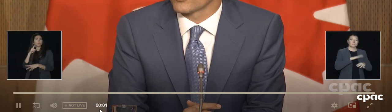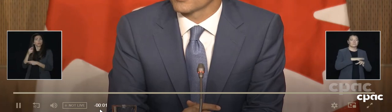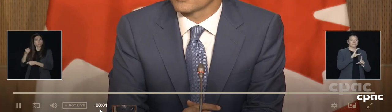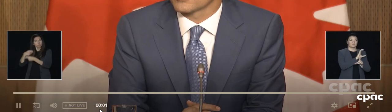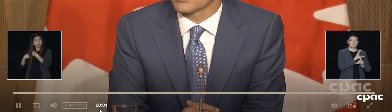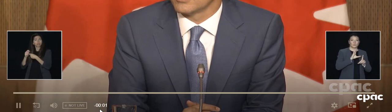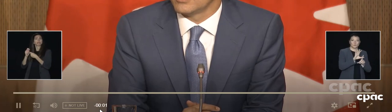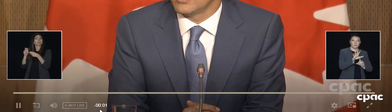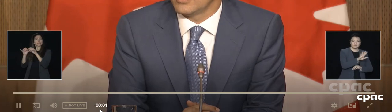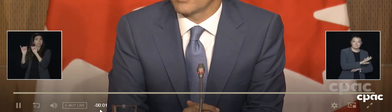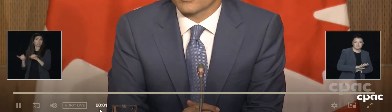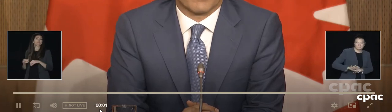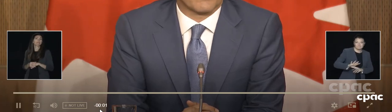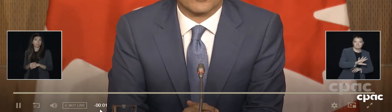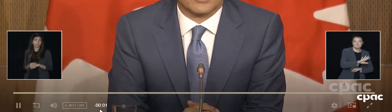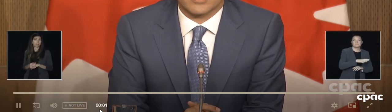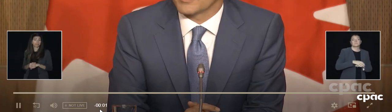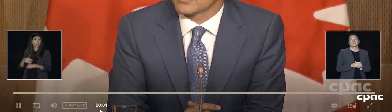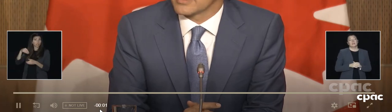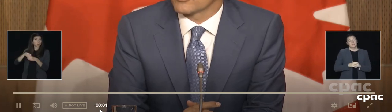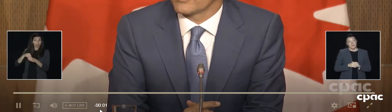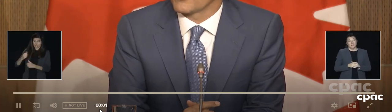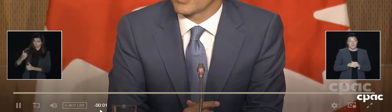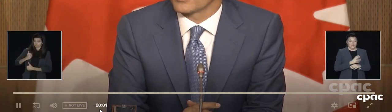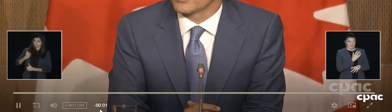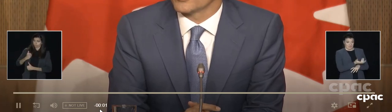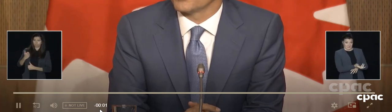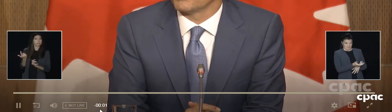within our armed forces that survivors need to be at the center of everything they do.